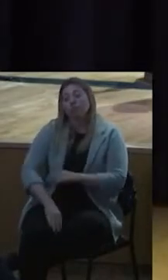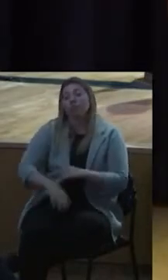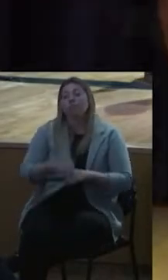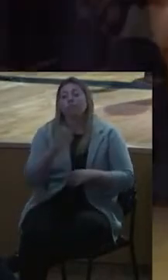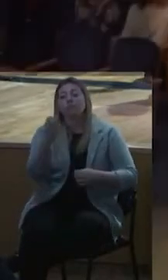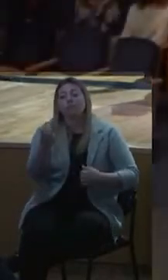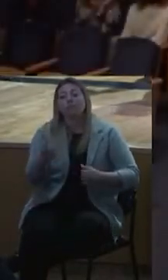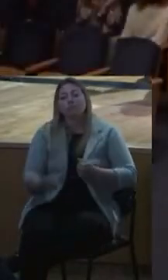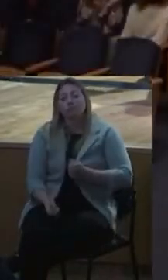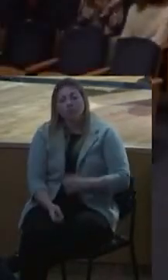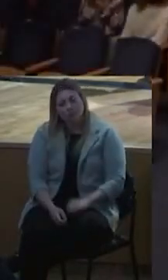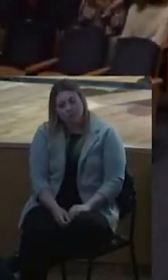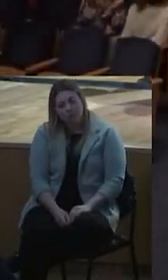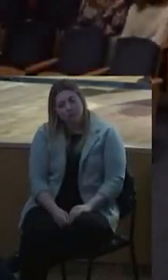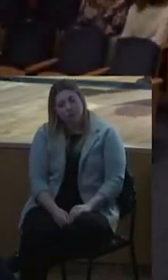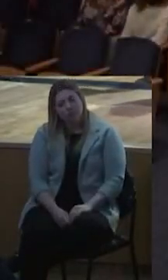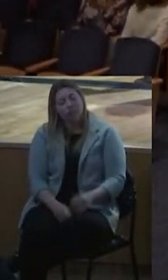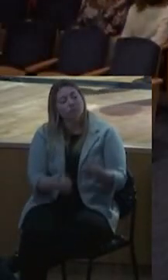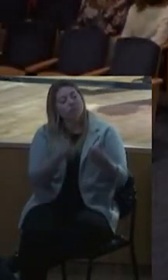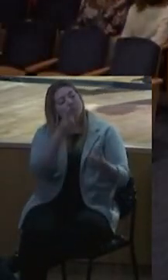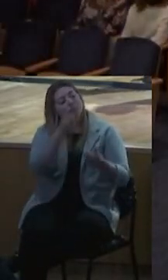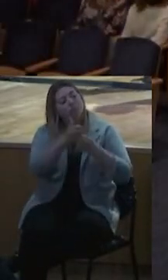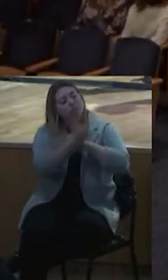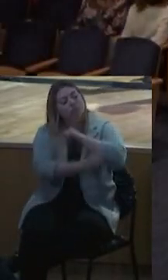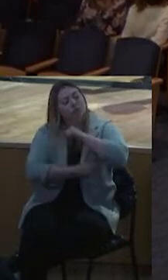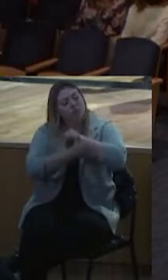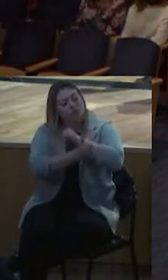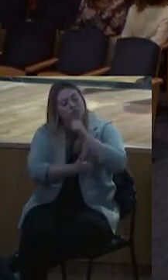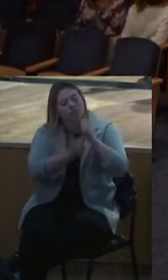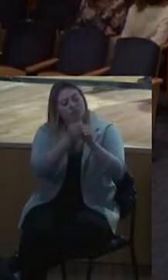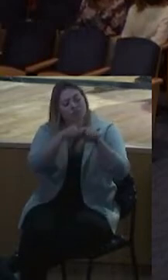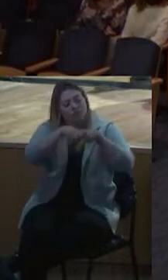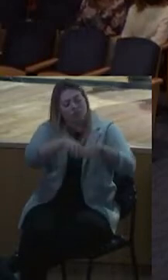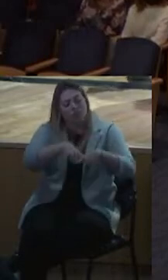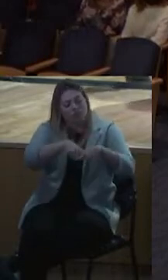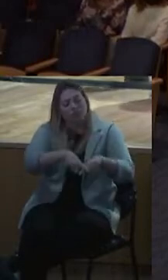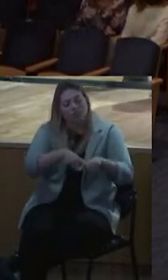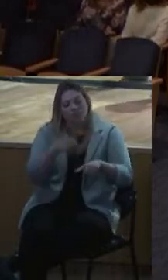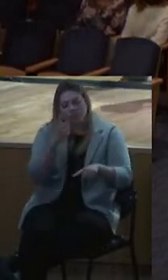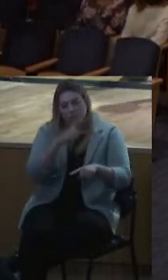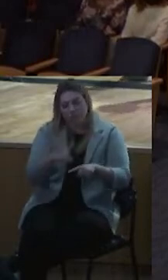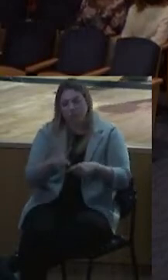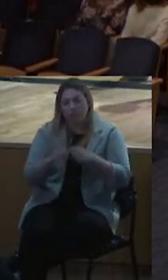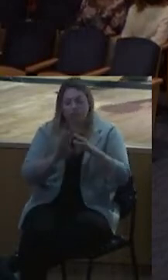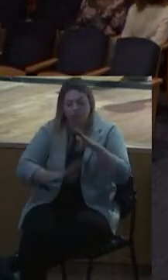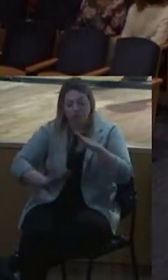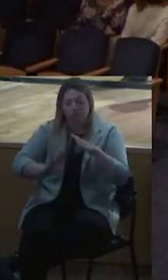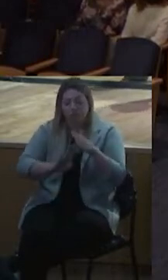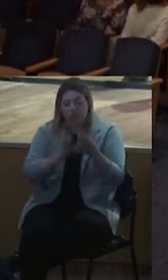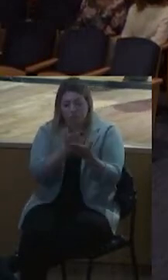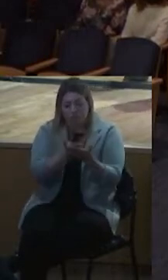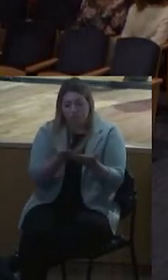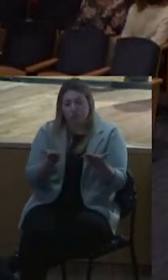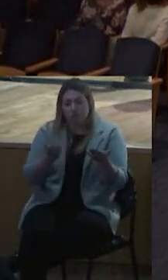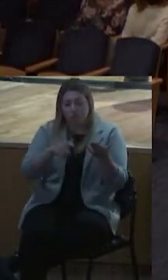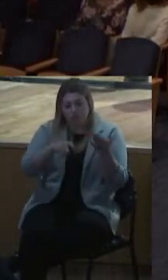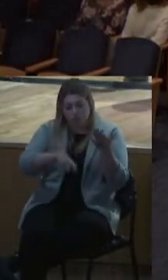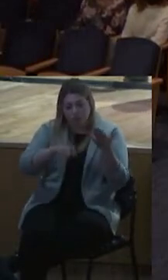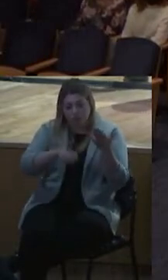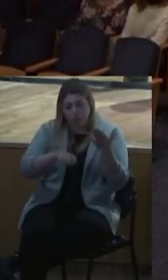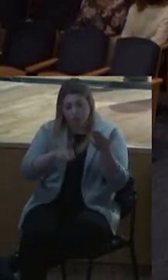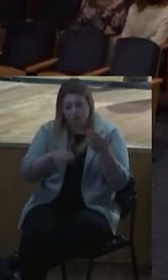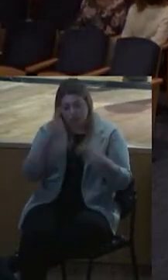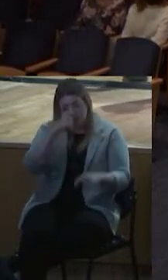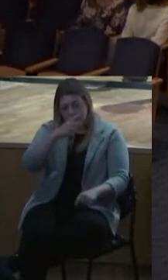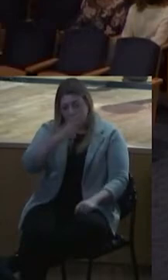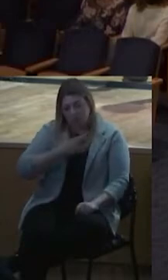Yeah. Which numbers are the most dependent on for the basic needs of